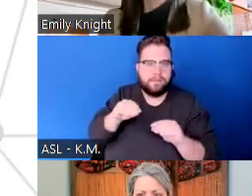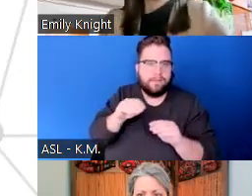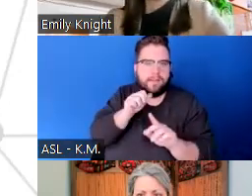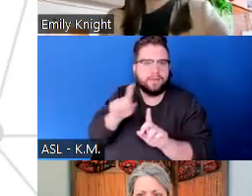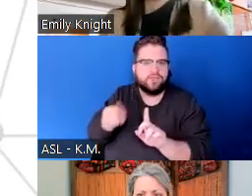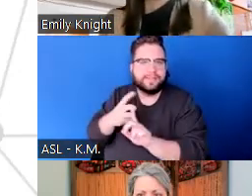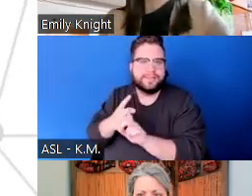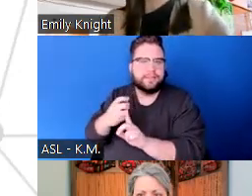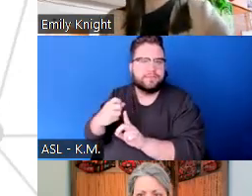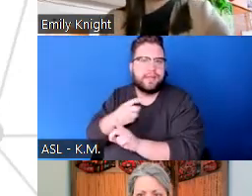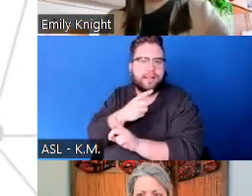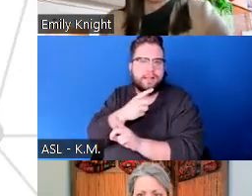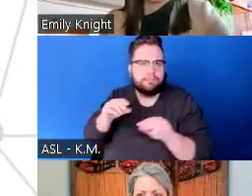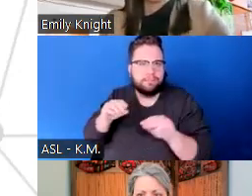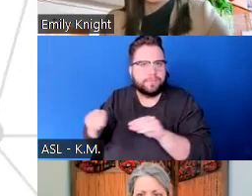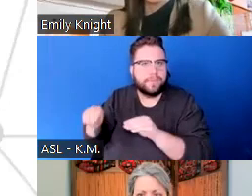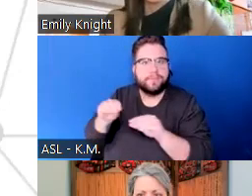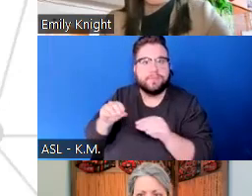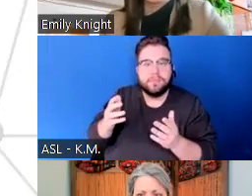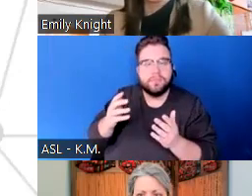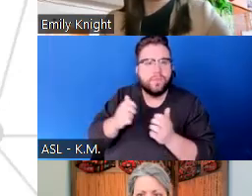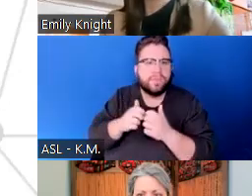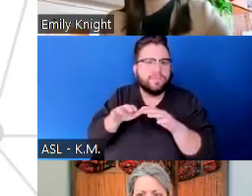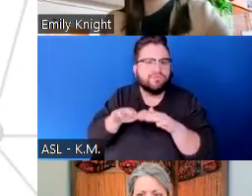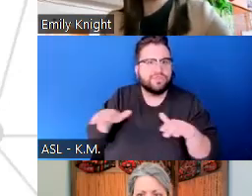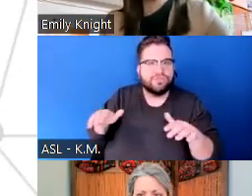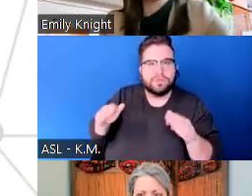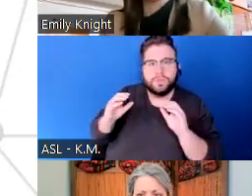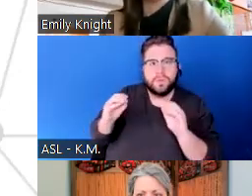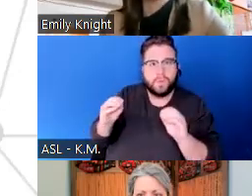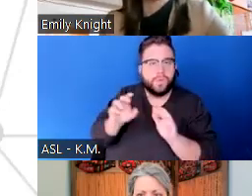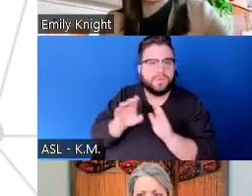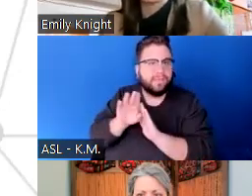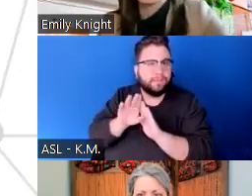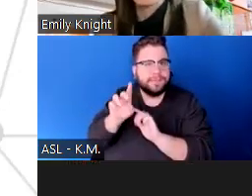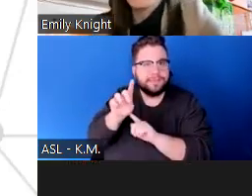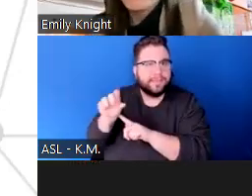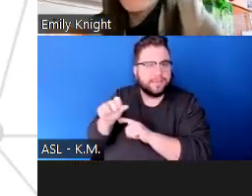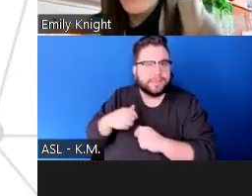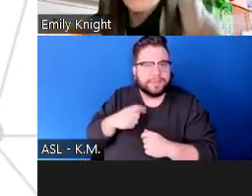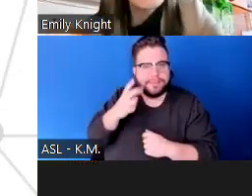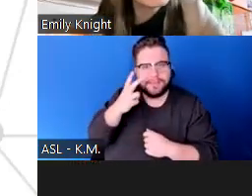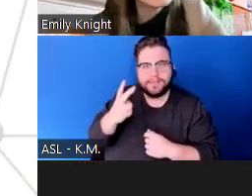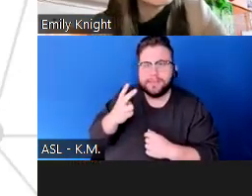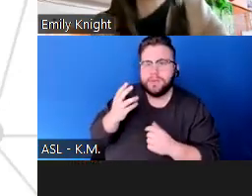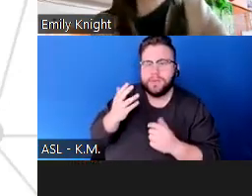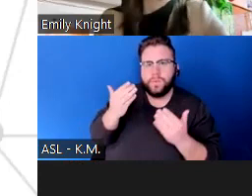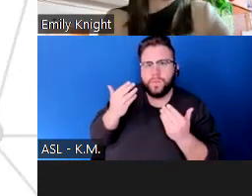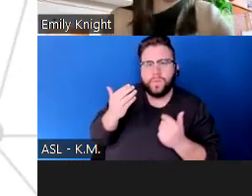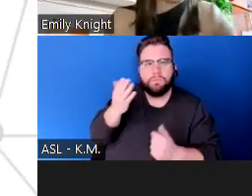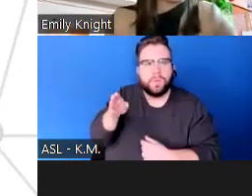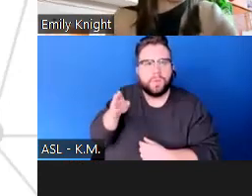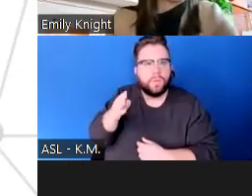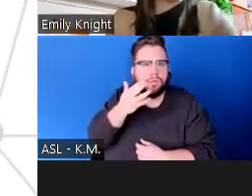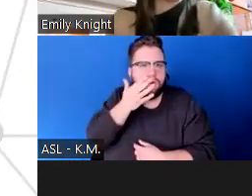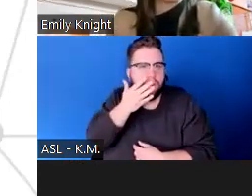And what we see in children without a developmental disability in this top row are these cool blue colors, which means the videos of the